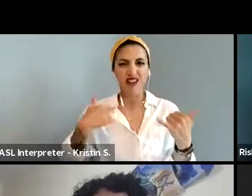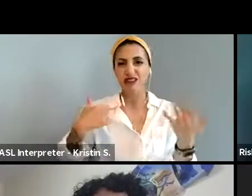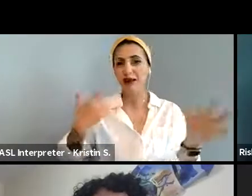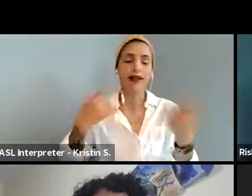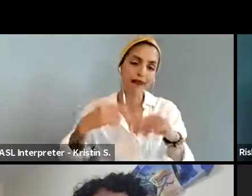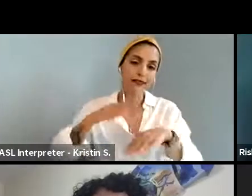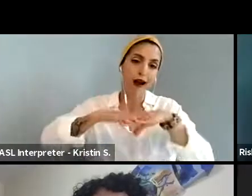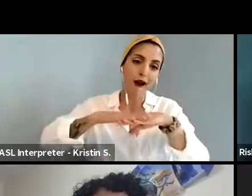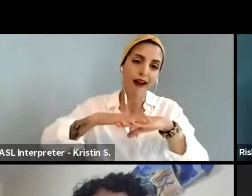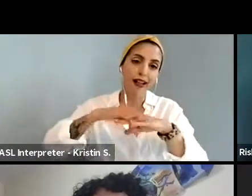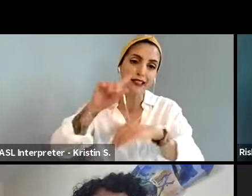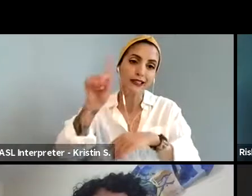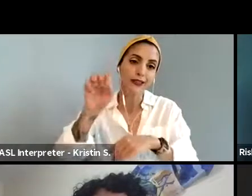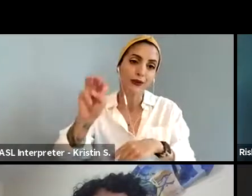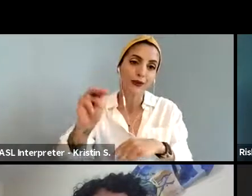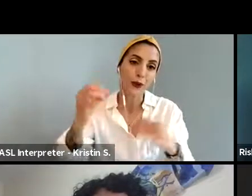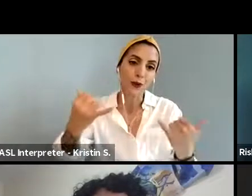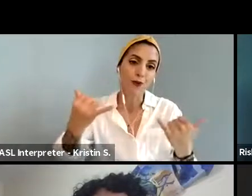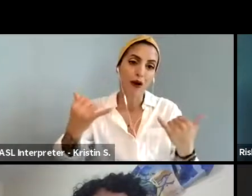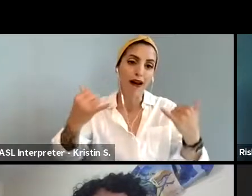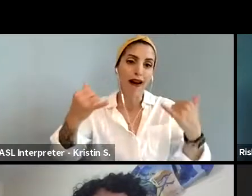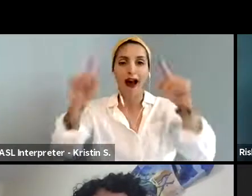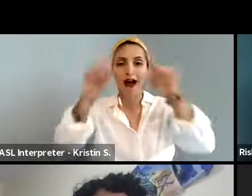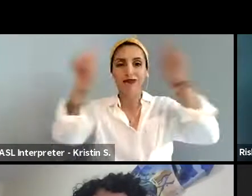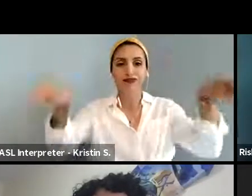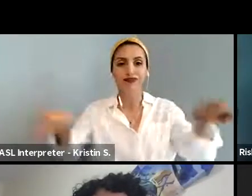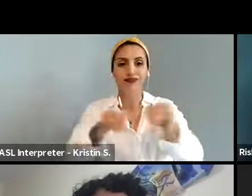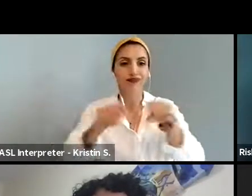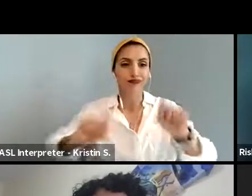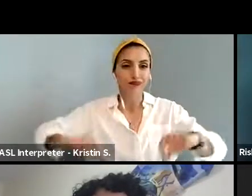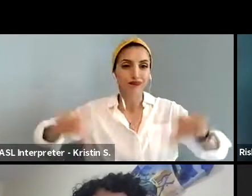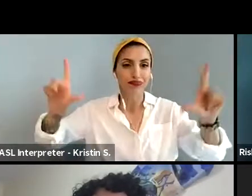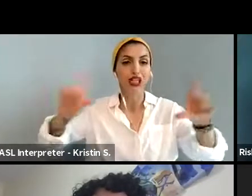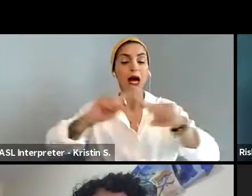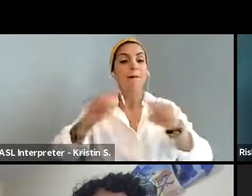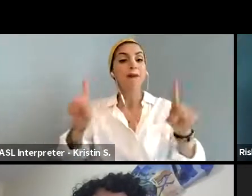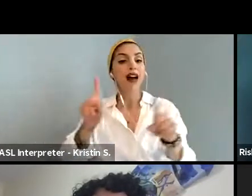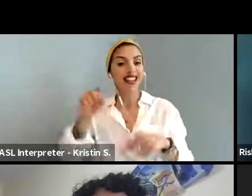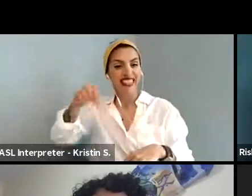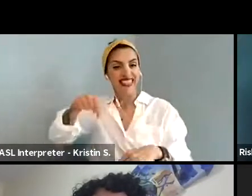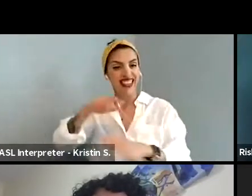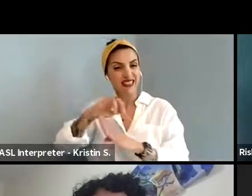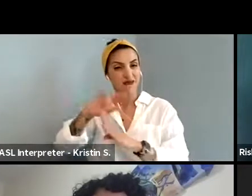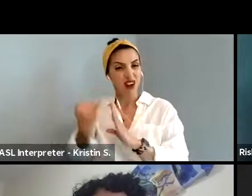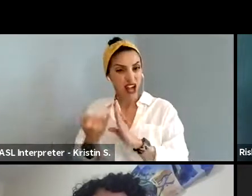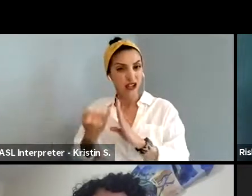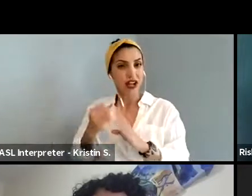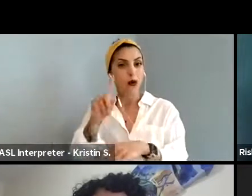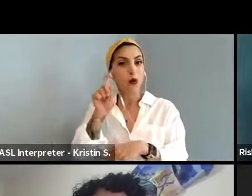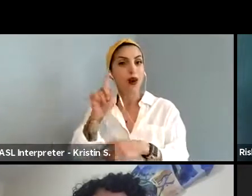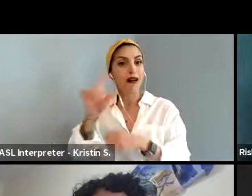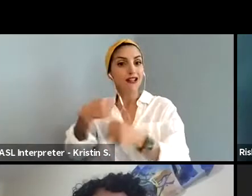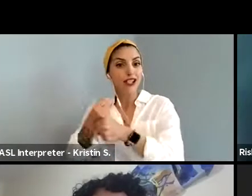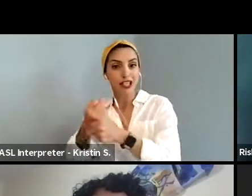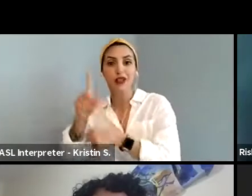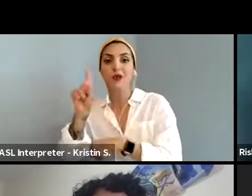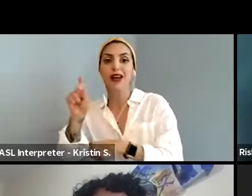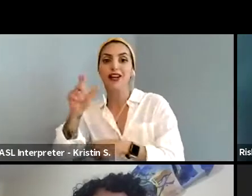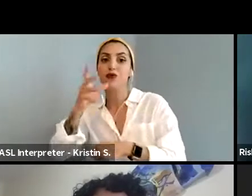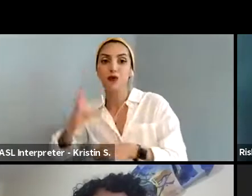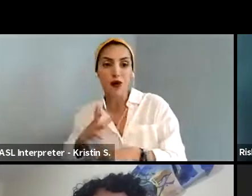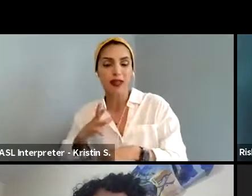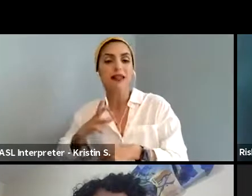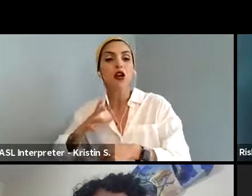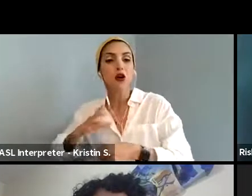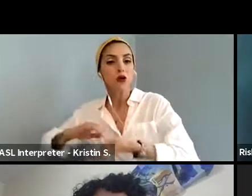Zoom screen. But the 100 Years, 100 Women Project was created or developed by in